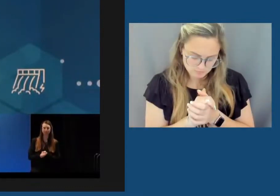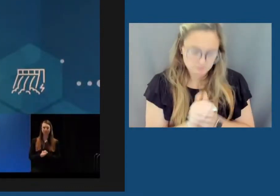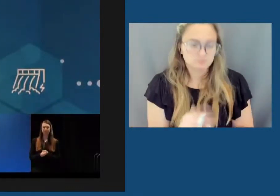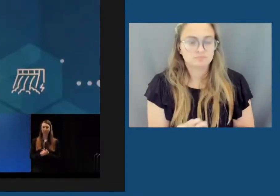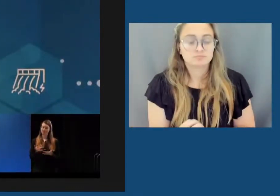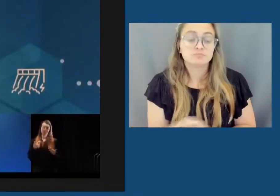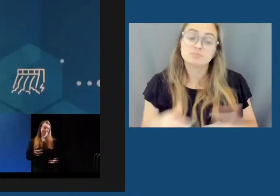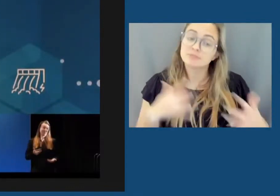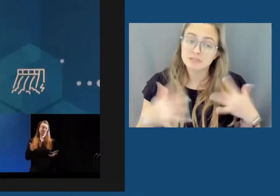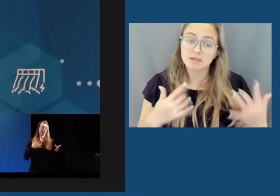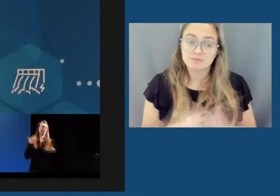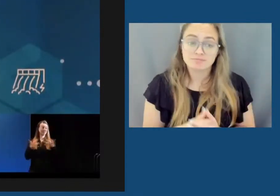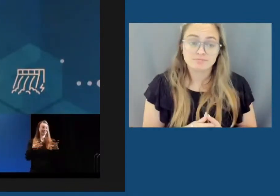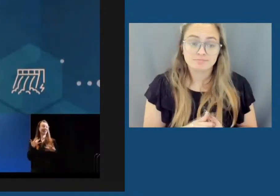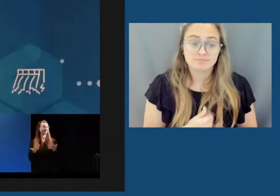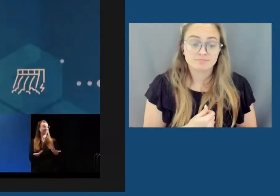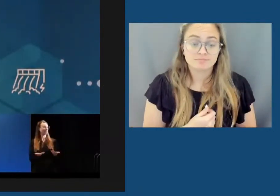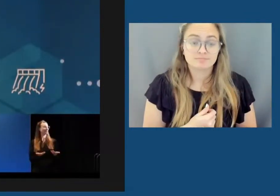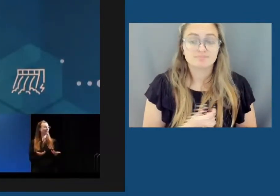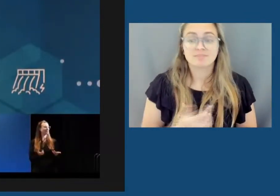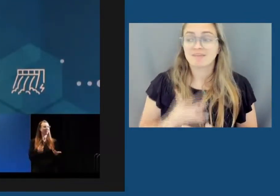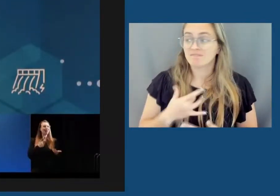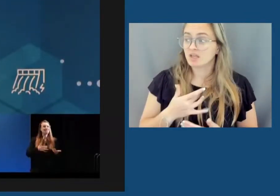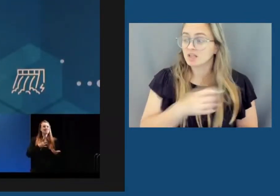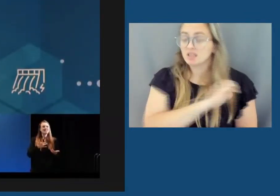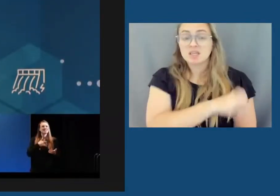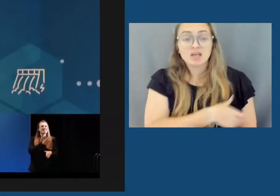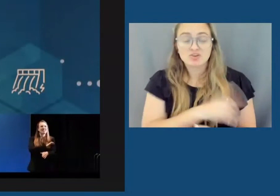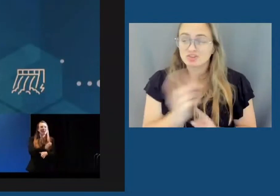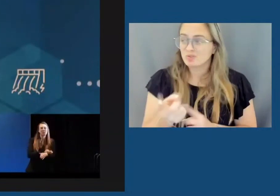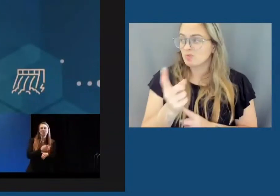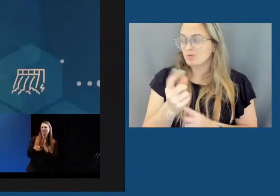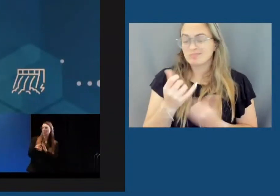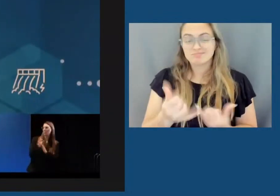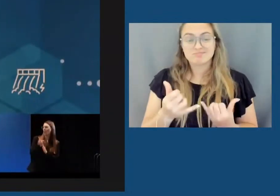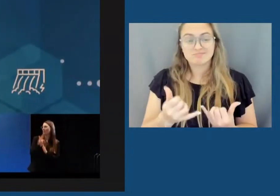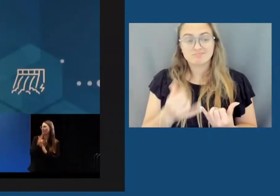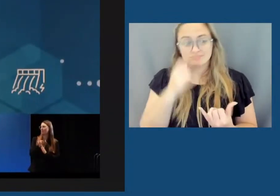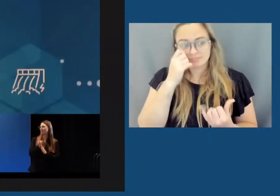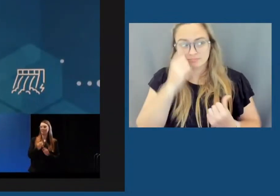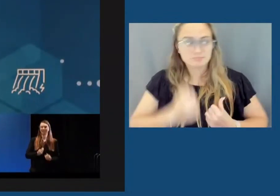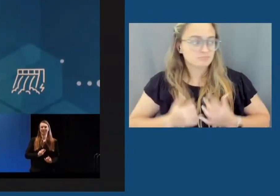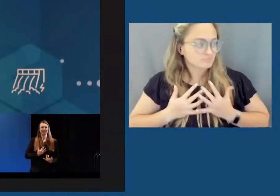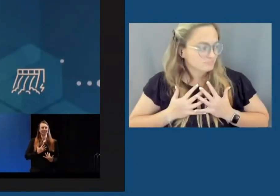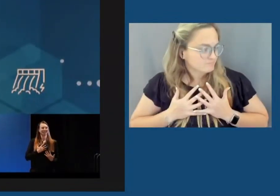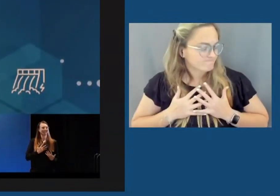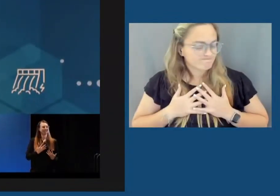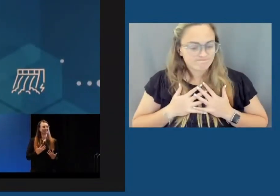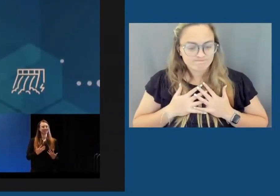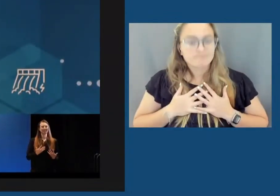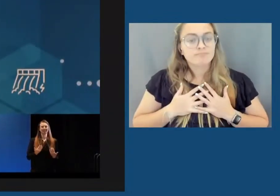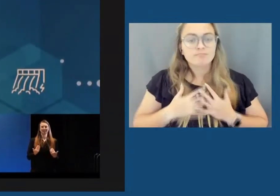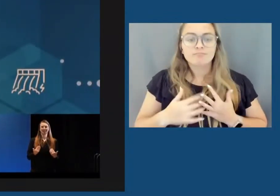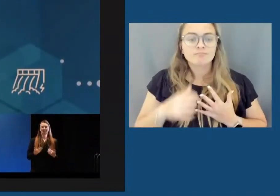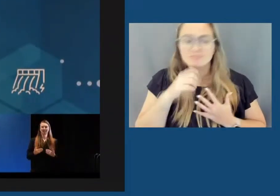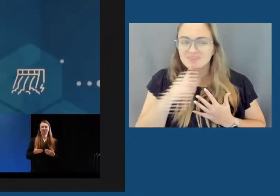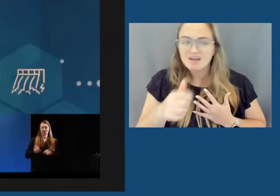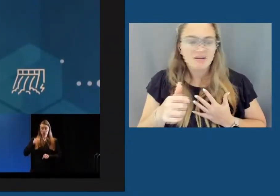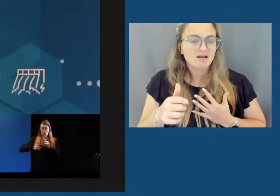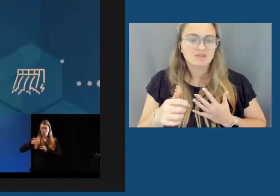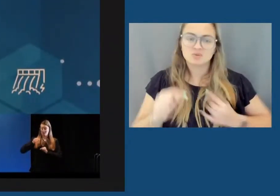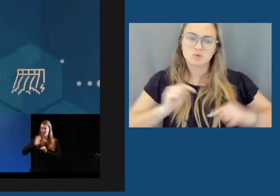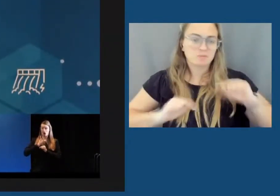excited. I feel the energy of this moment, literally and figuratively. We are not going backwards on our climate